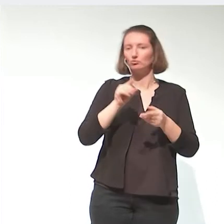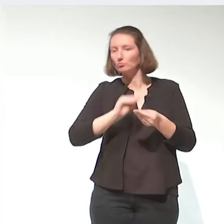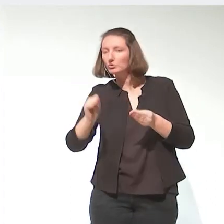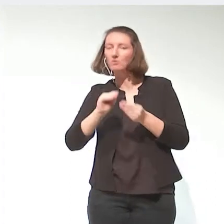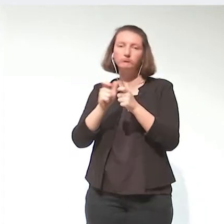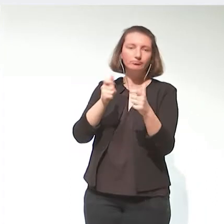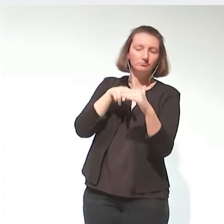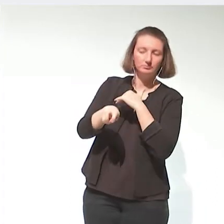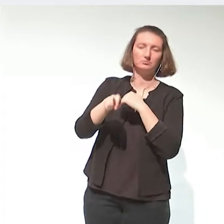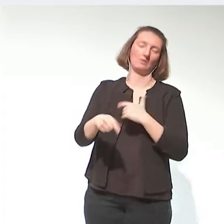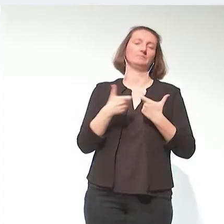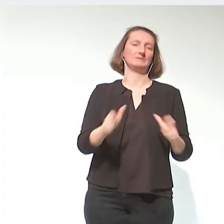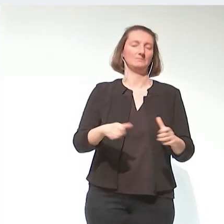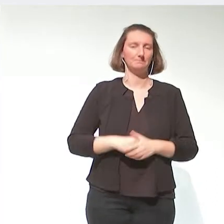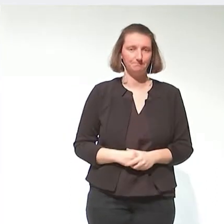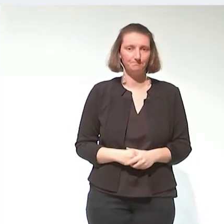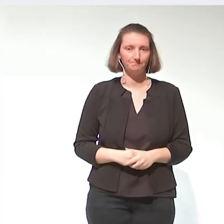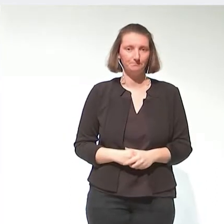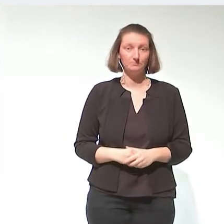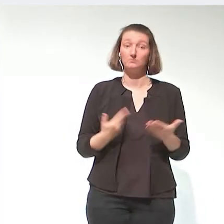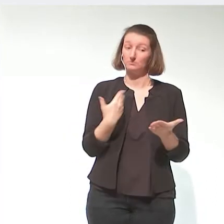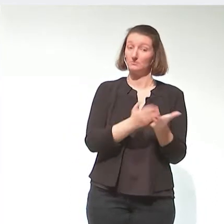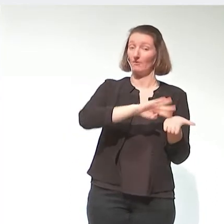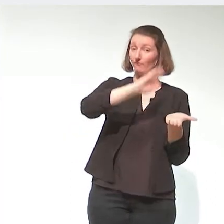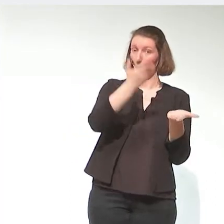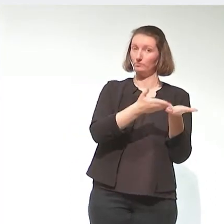do this, goods and services need to be accessible.